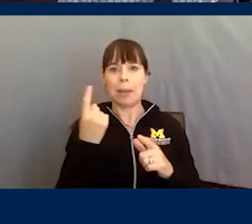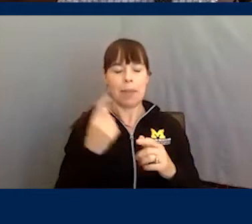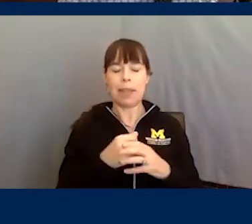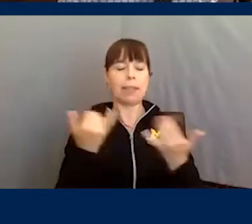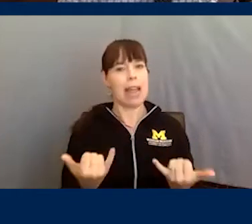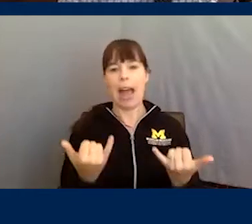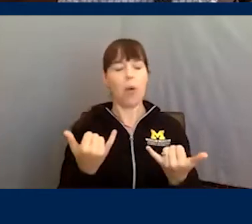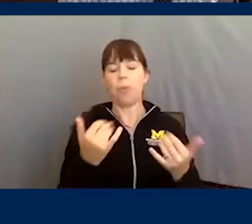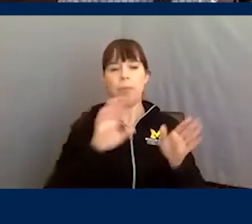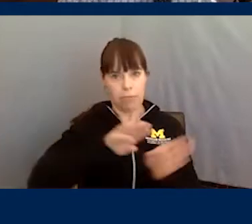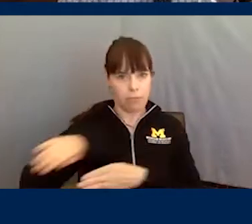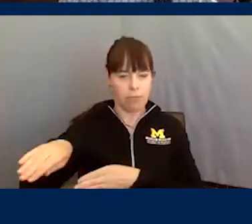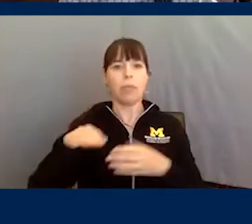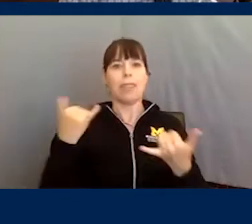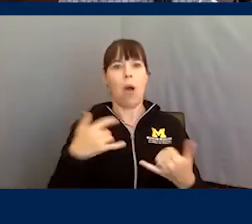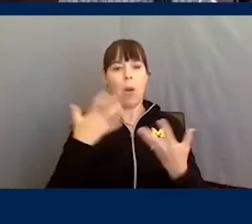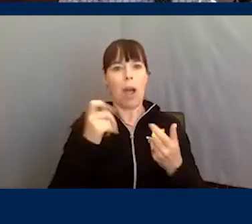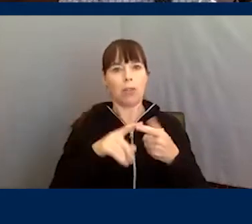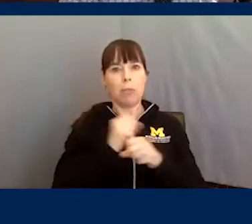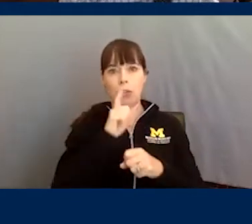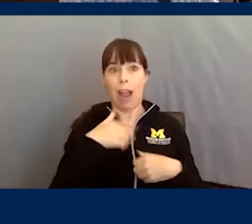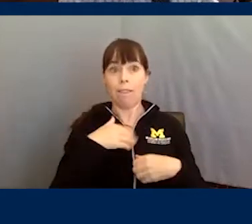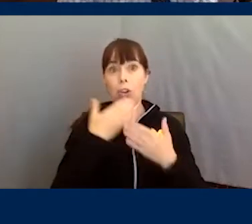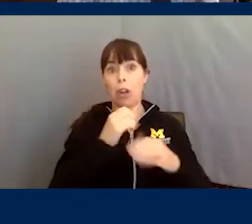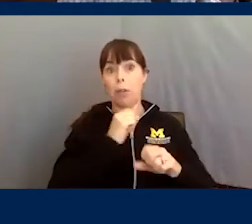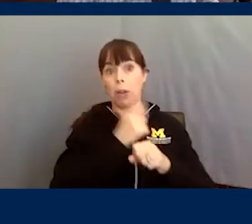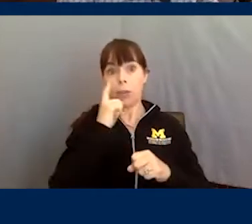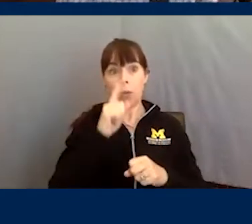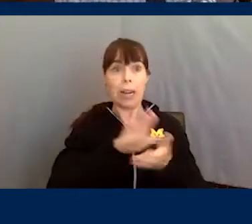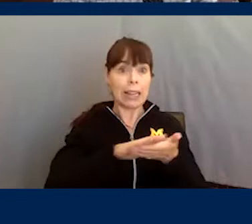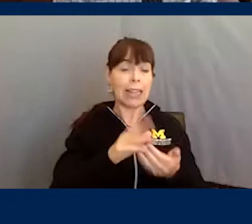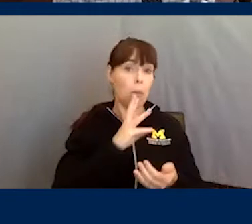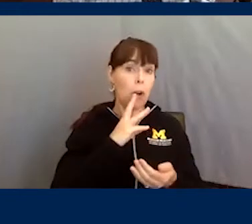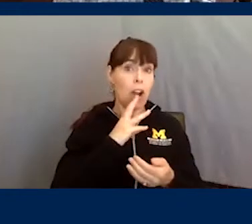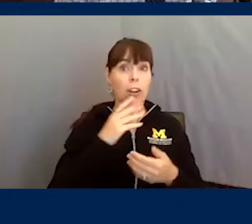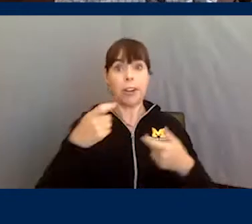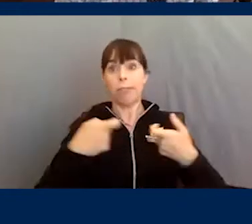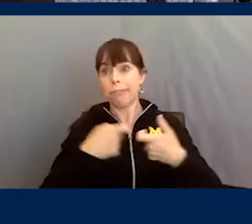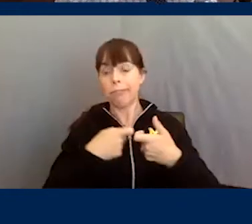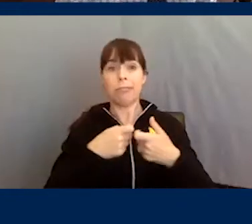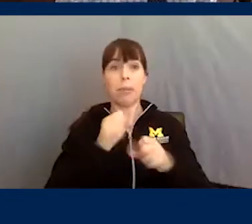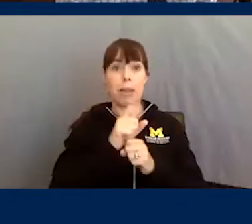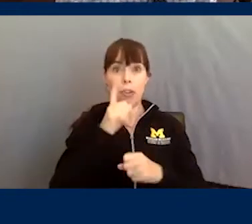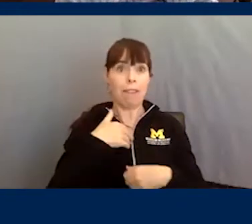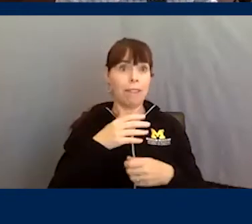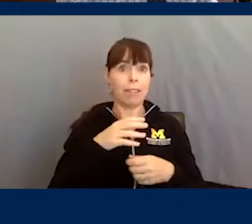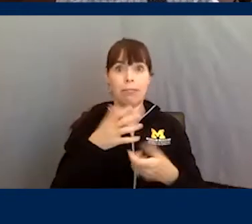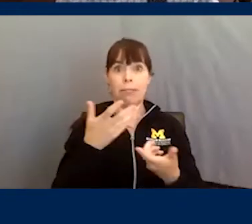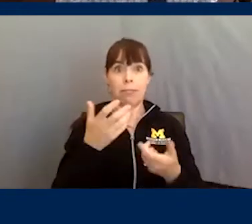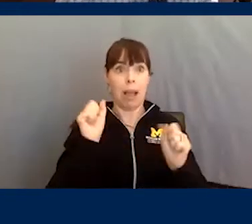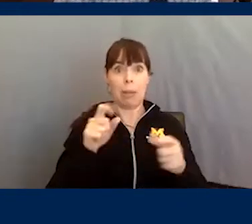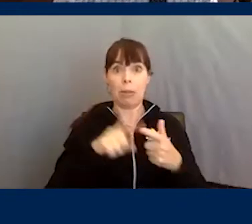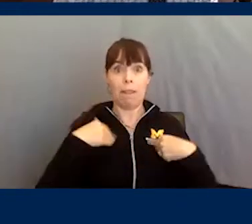we're working on protecting access to water and energy. We need clean water to wash our hands. We need energy to lights